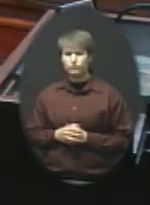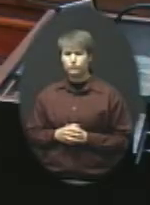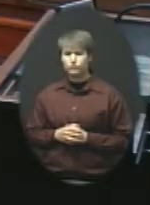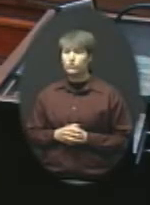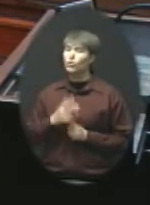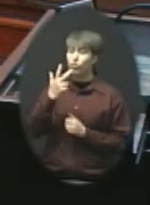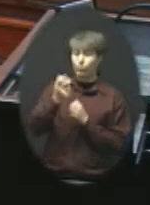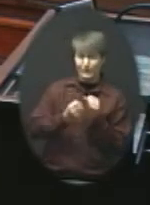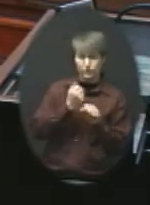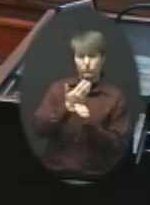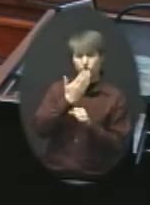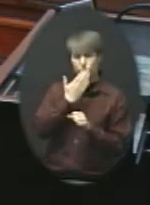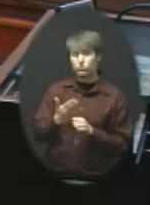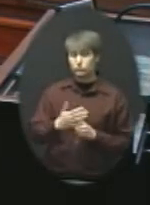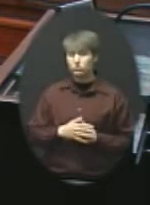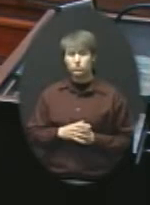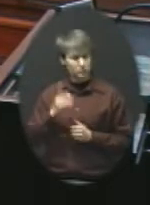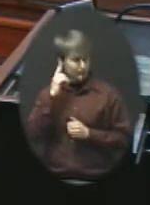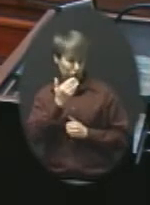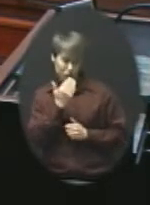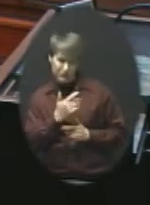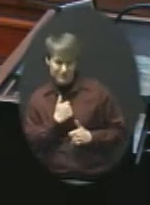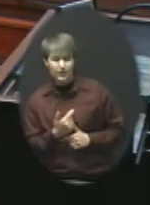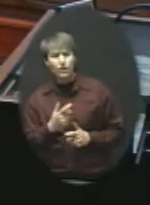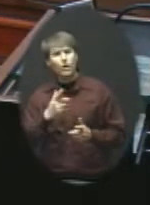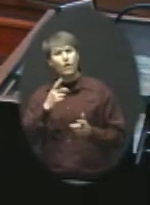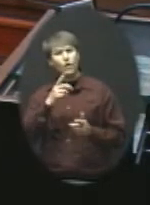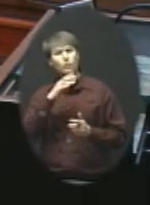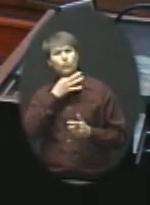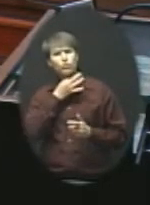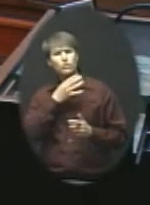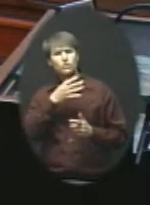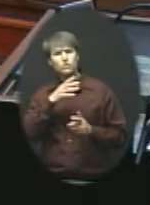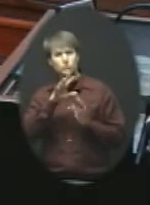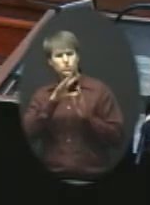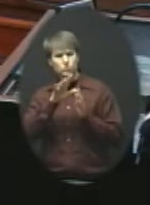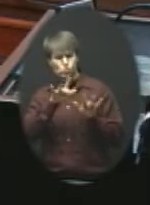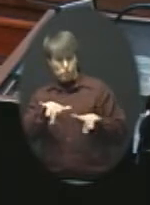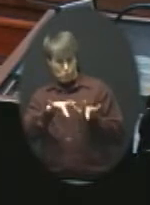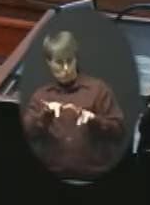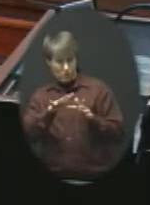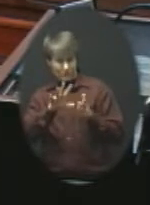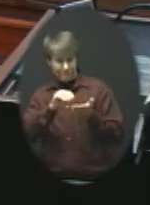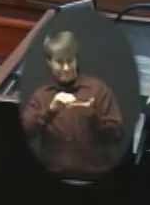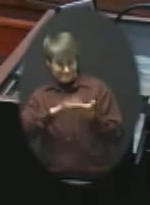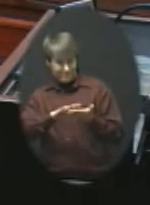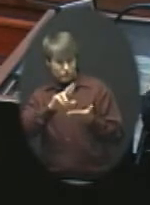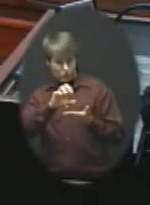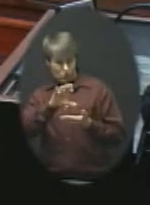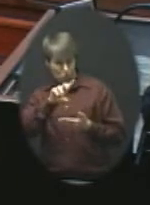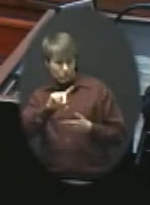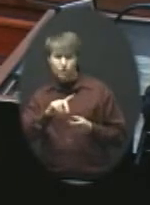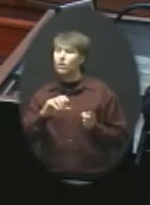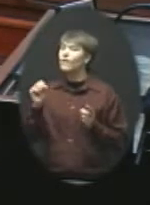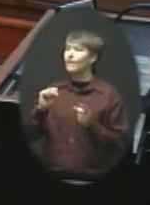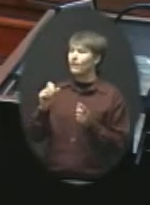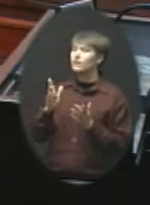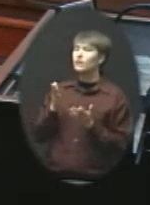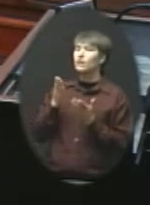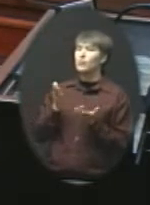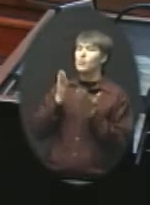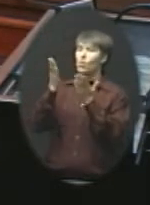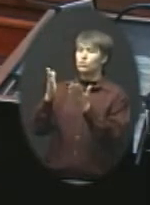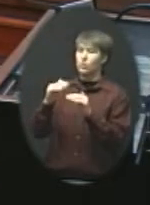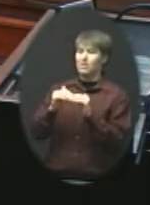So 3 years is very good. It sounded good to me. Do they record? They do. We will. The proposal is to record up to